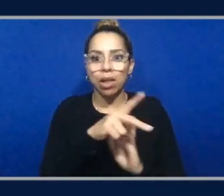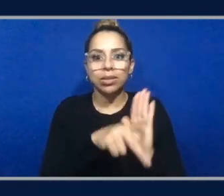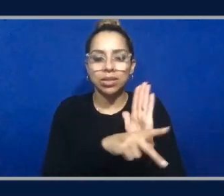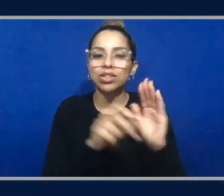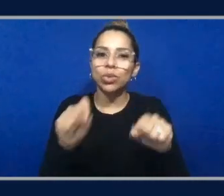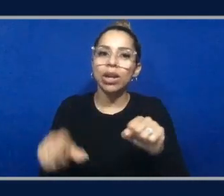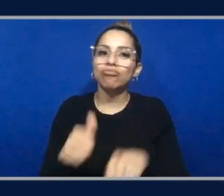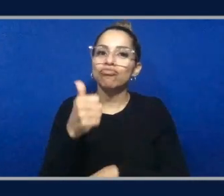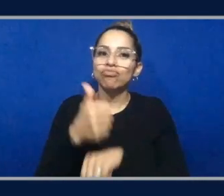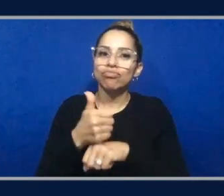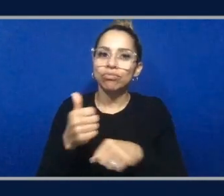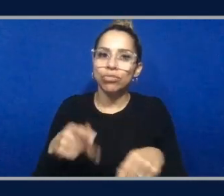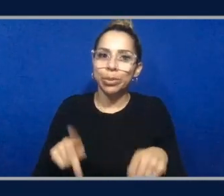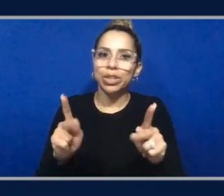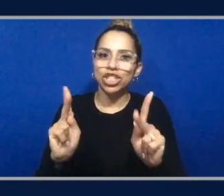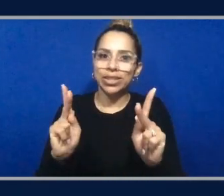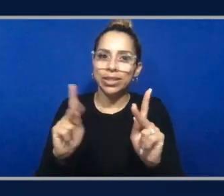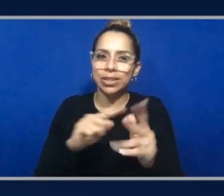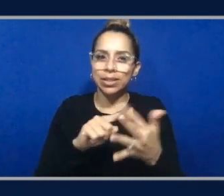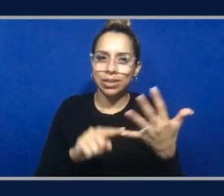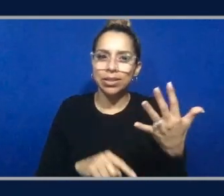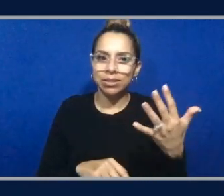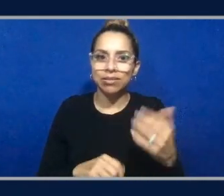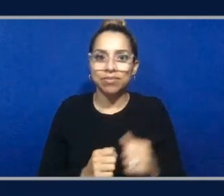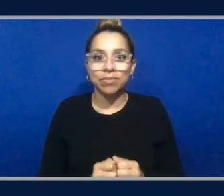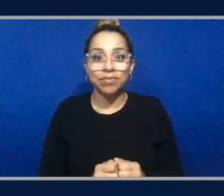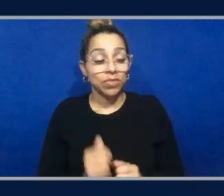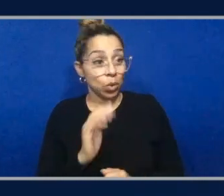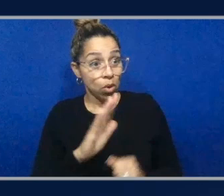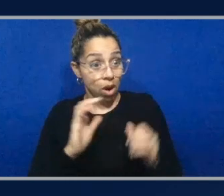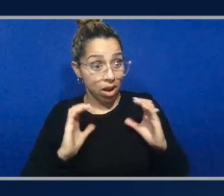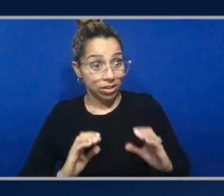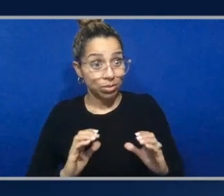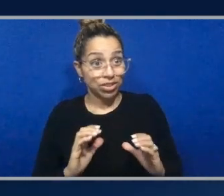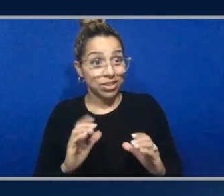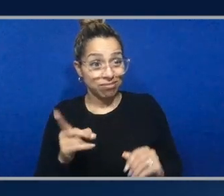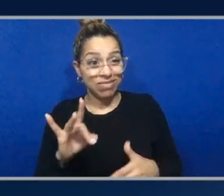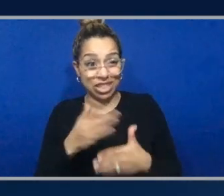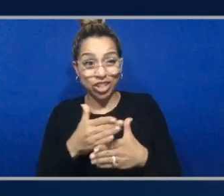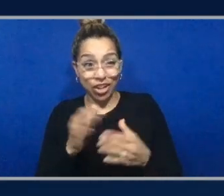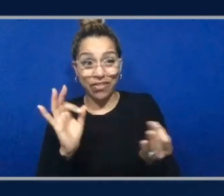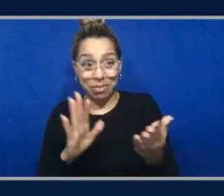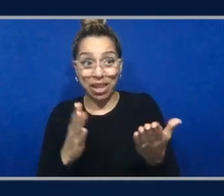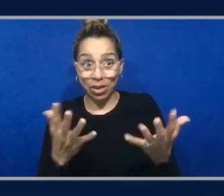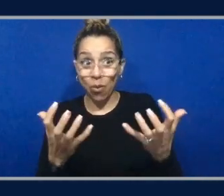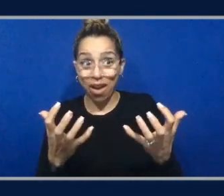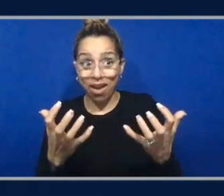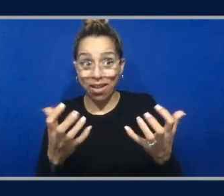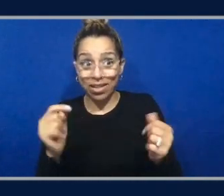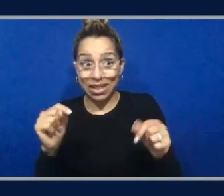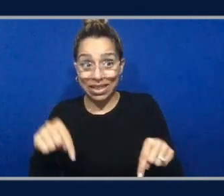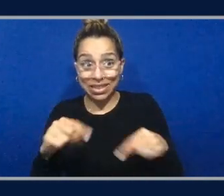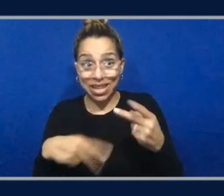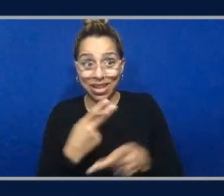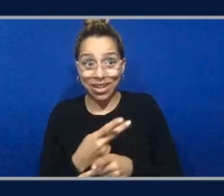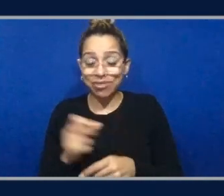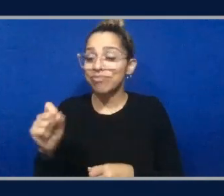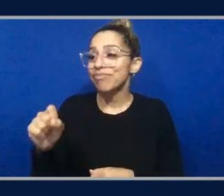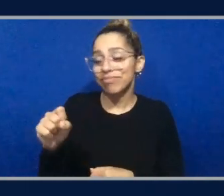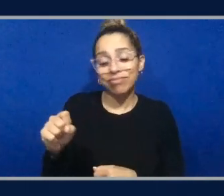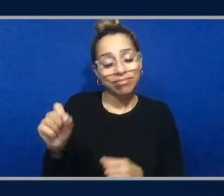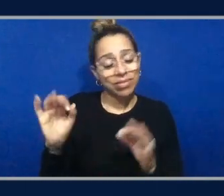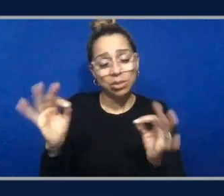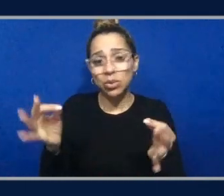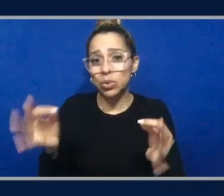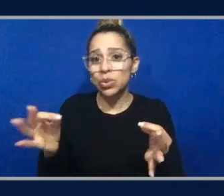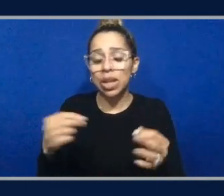Absolutely. So is this something that your customers have mentioned to you is what they're looking for? Absolutely. Yeah. As I mentioned, that